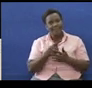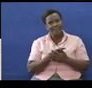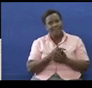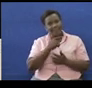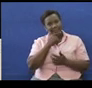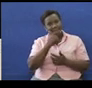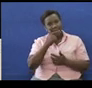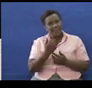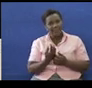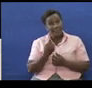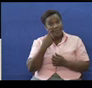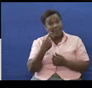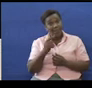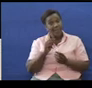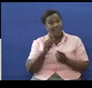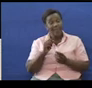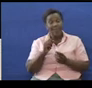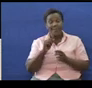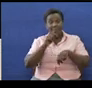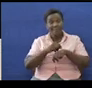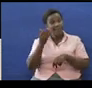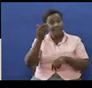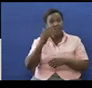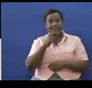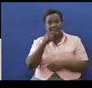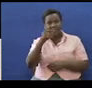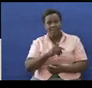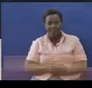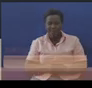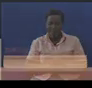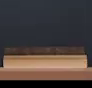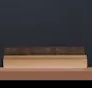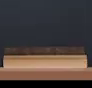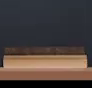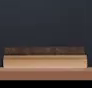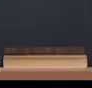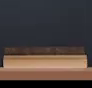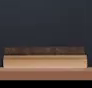like to say thank you very much. See you next time. Thank you.